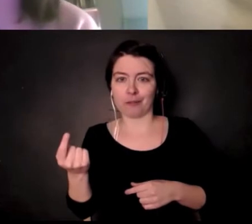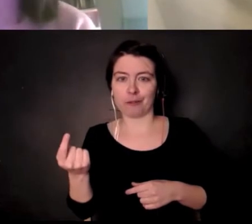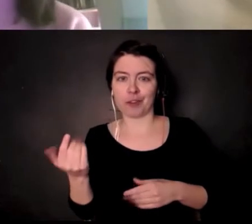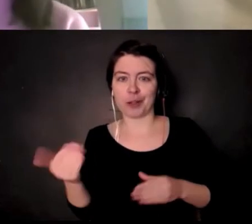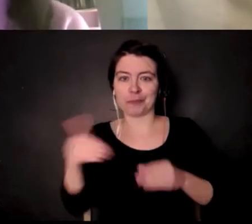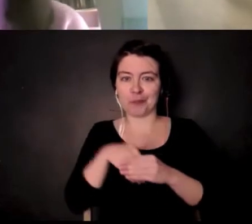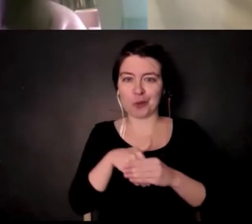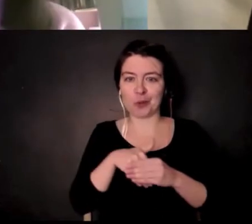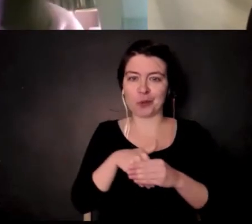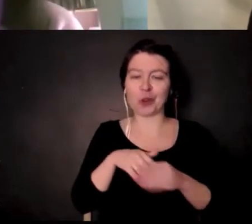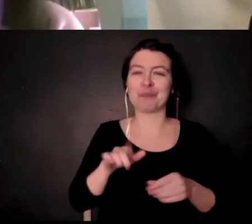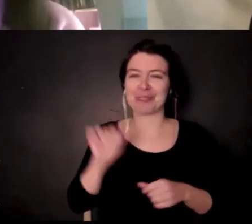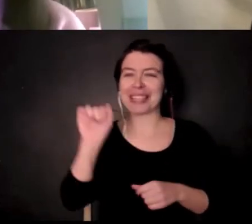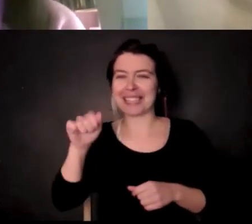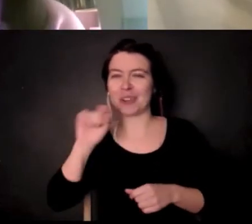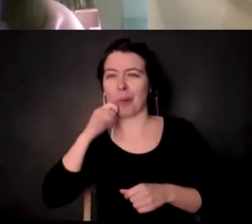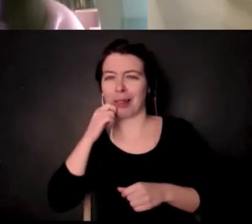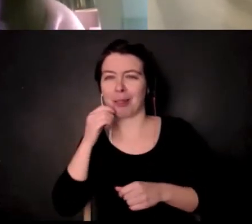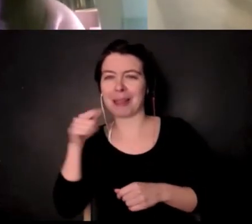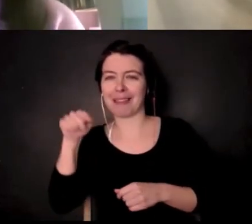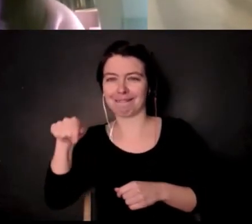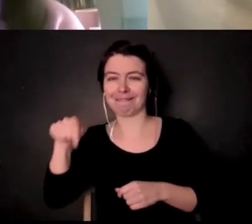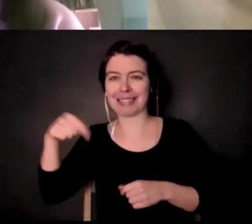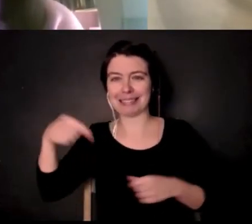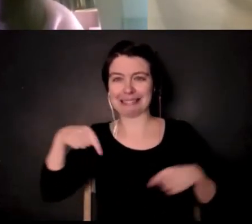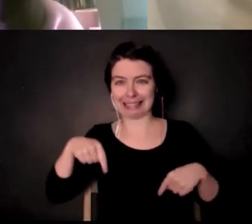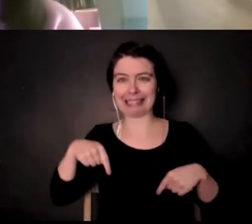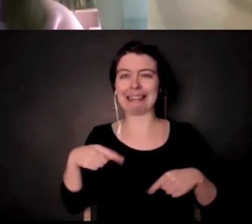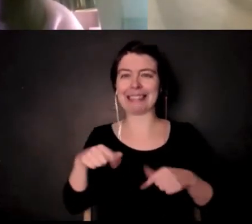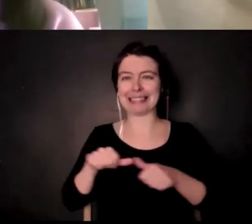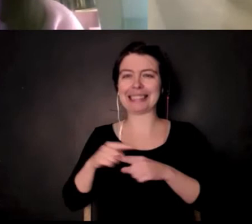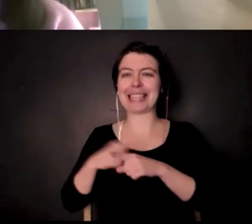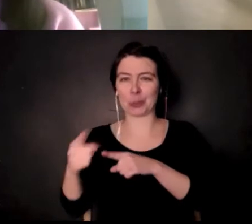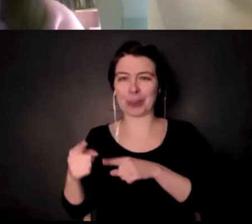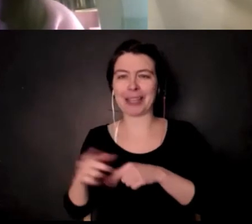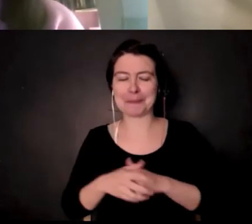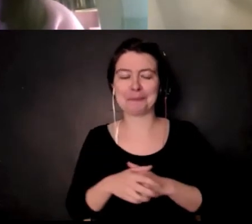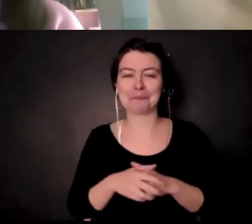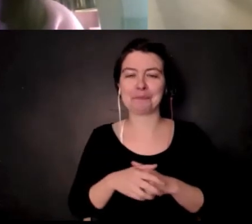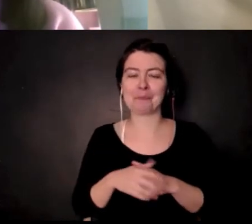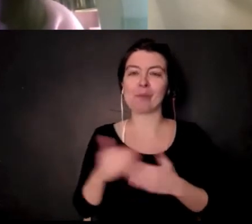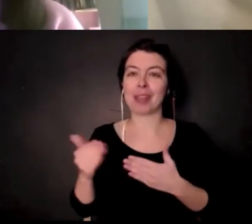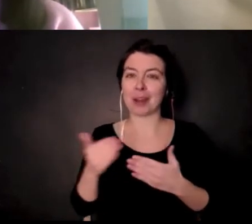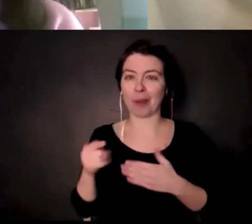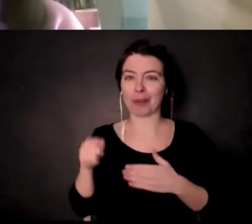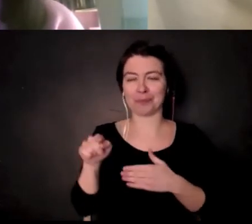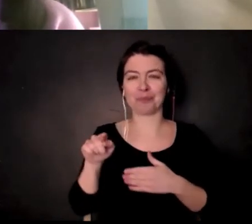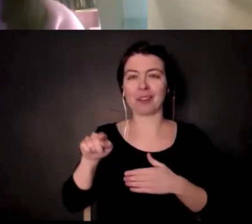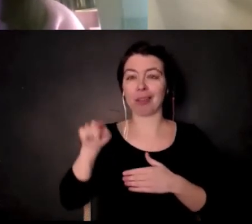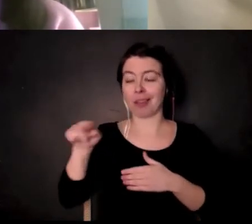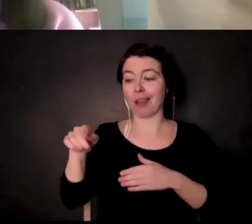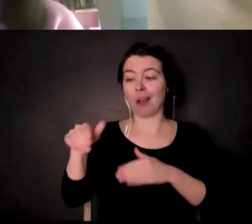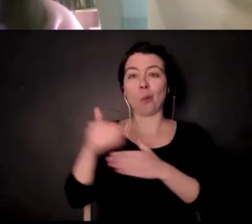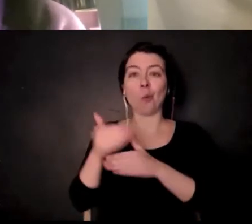Sunshine. And that was the first time that I'd seen that, okay, there were like grief-oriented spaces that were happening in